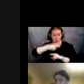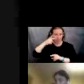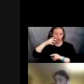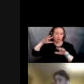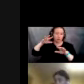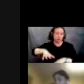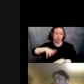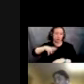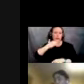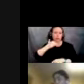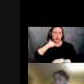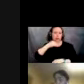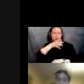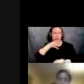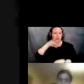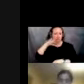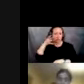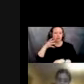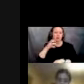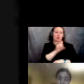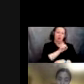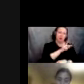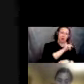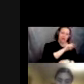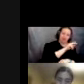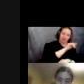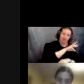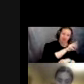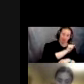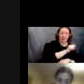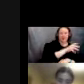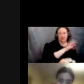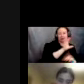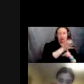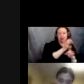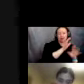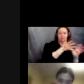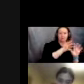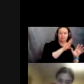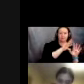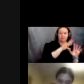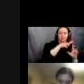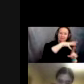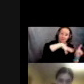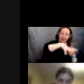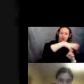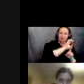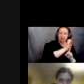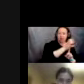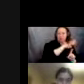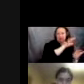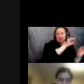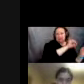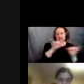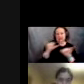also has sugar plantations and has a similar climate. And so